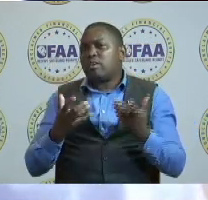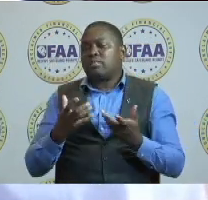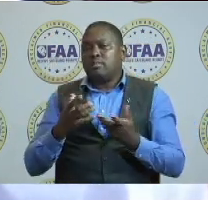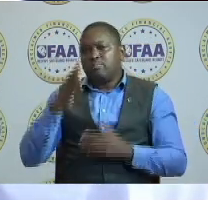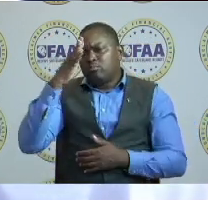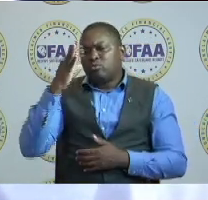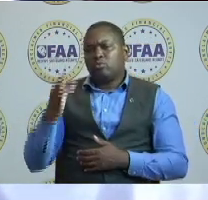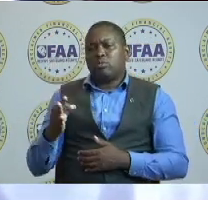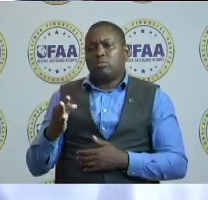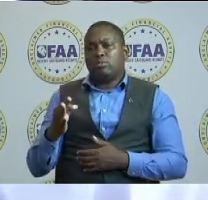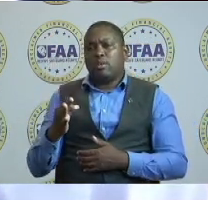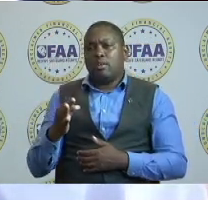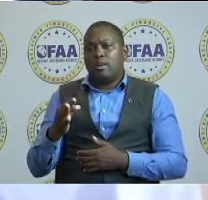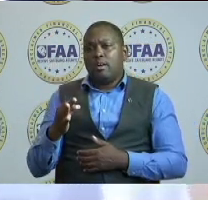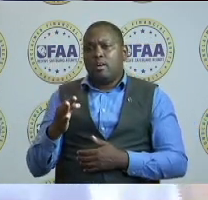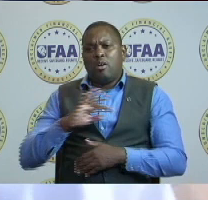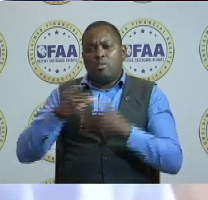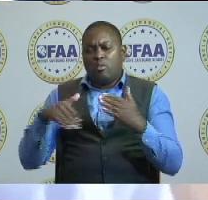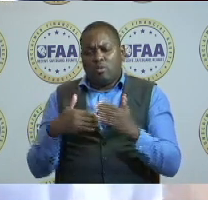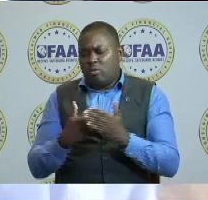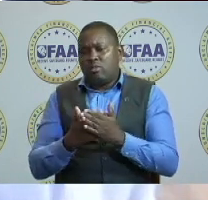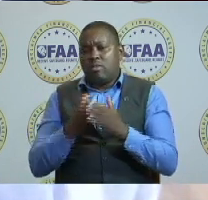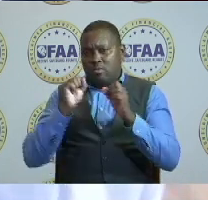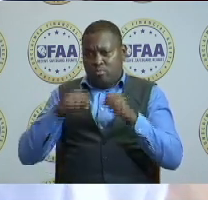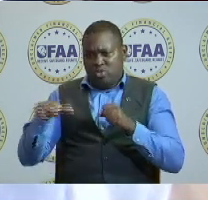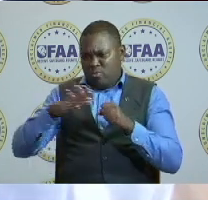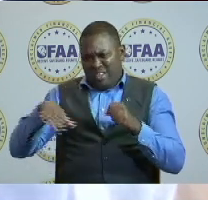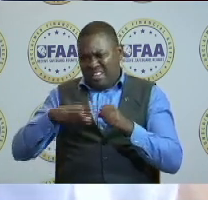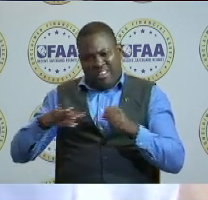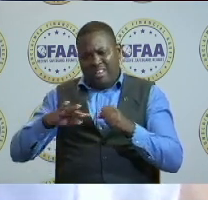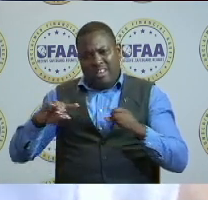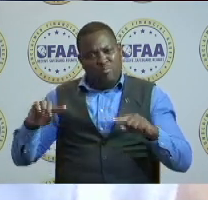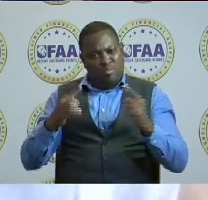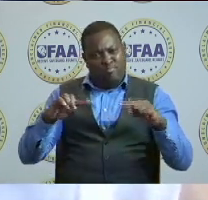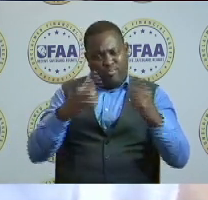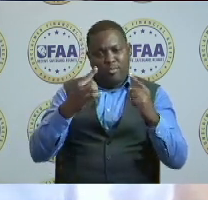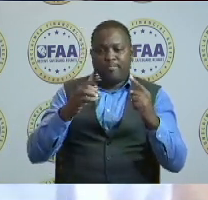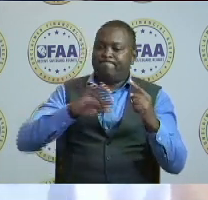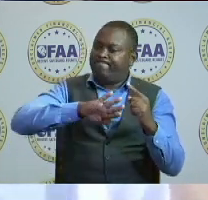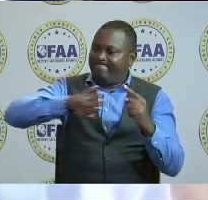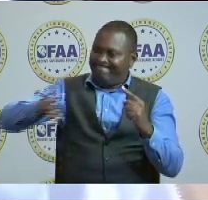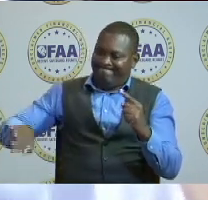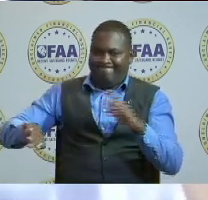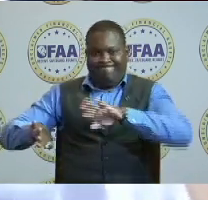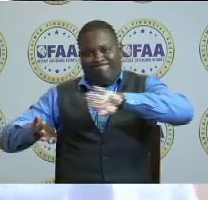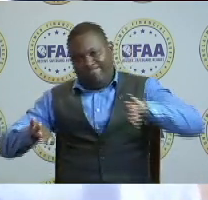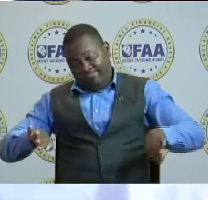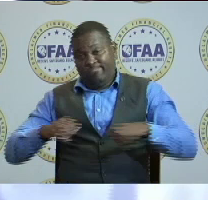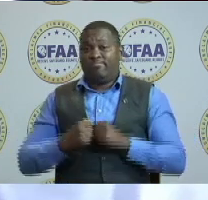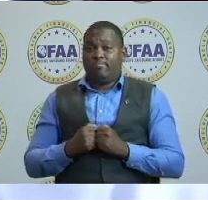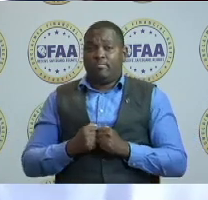ensuring that we eliminate all possible areas of conflicts of interest that could emerge. Number